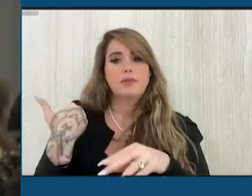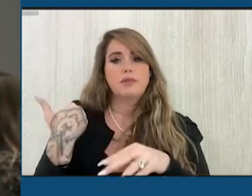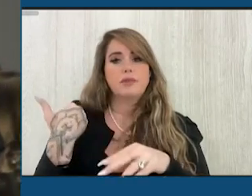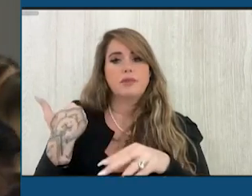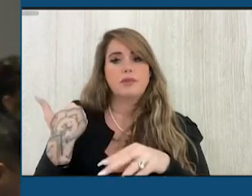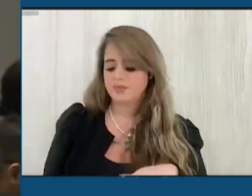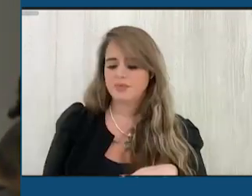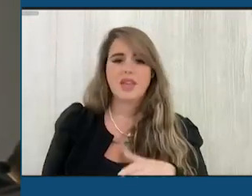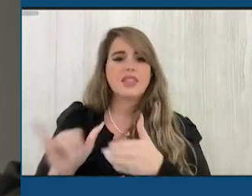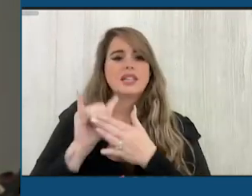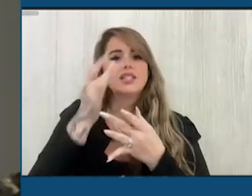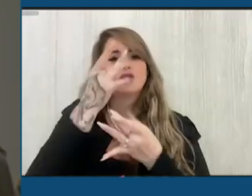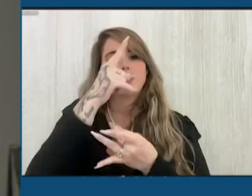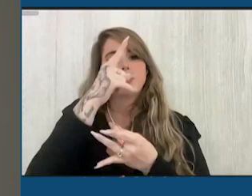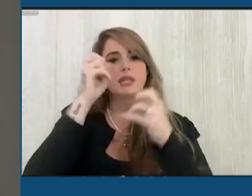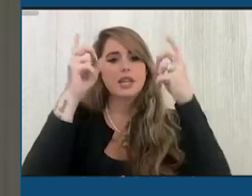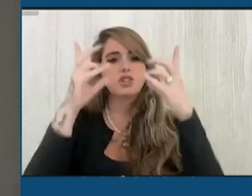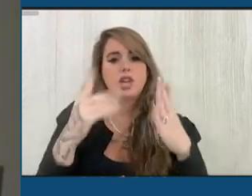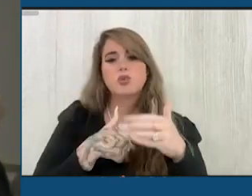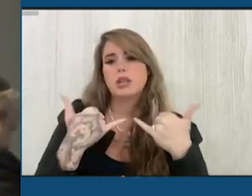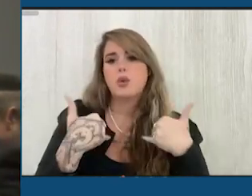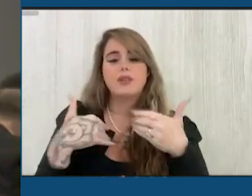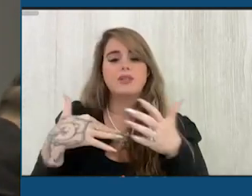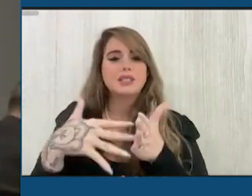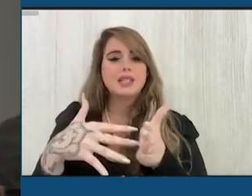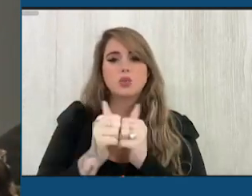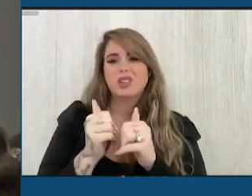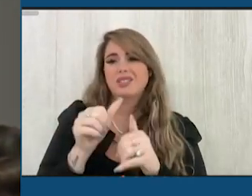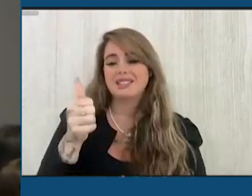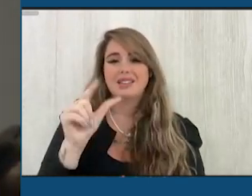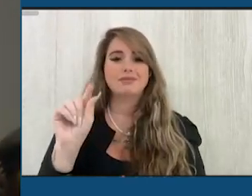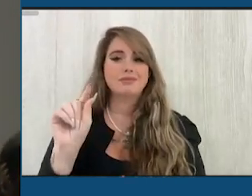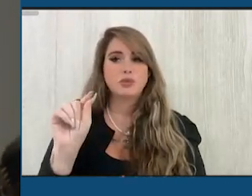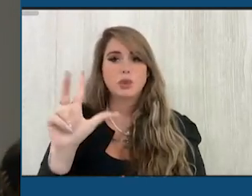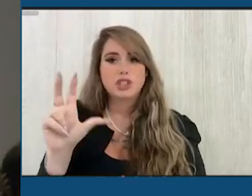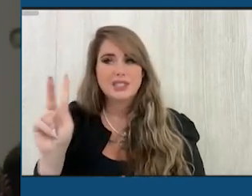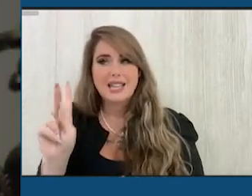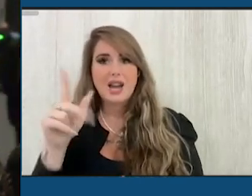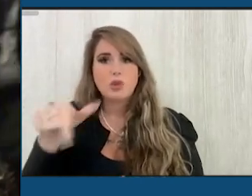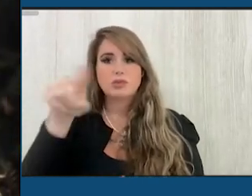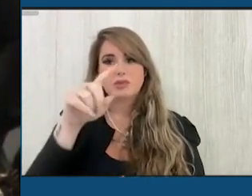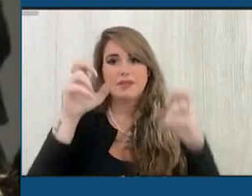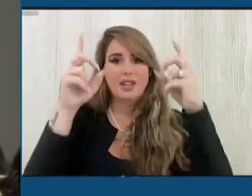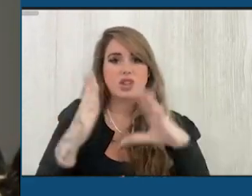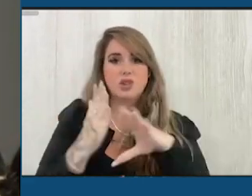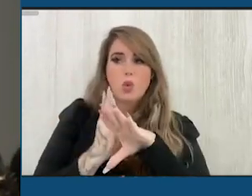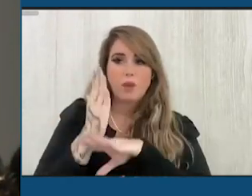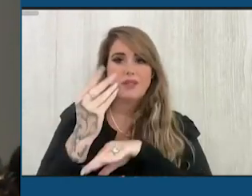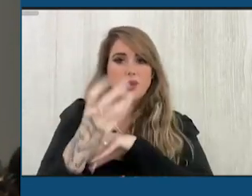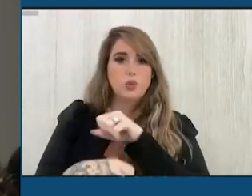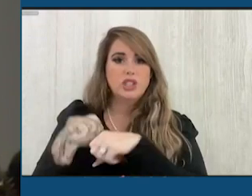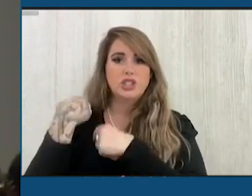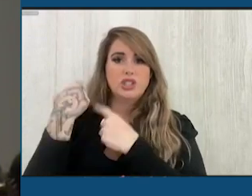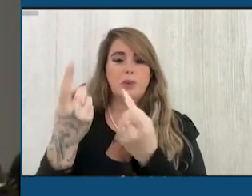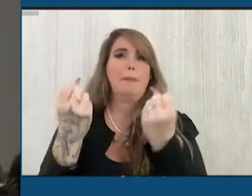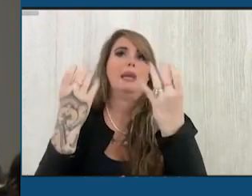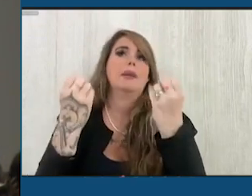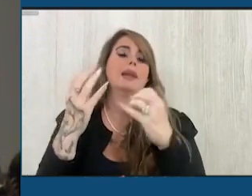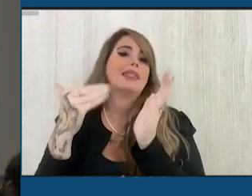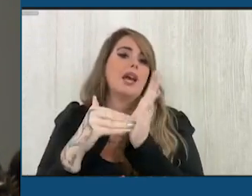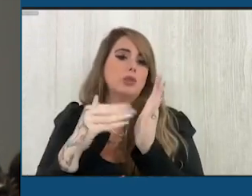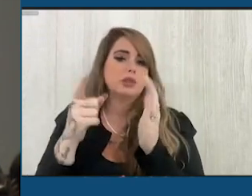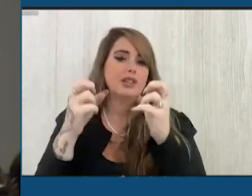done now studies with like tens of thousands of educators over the last couple of years, and they don't look like they're in that